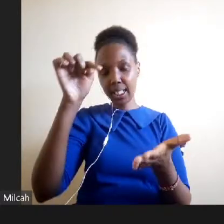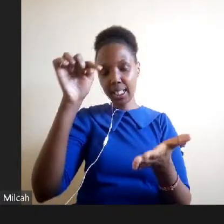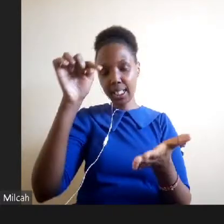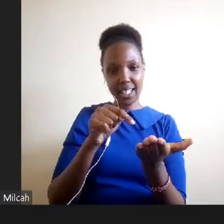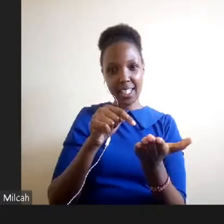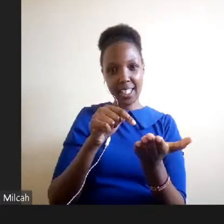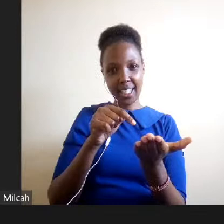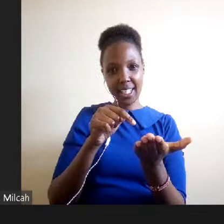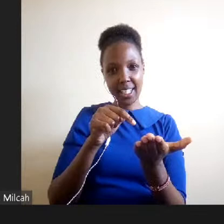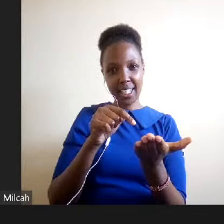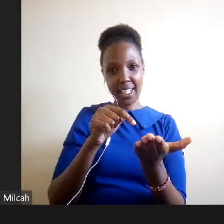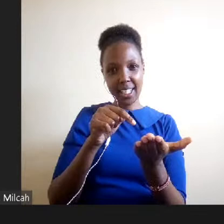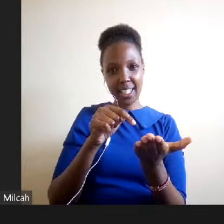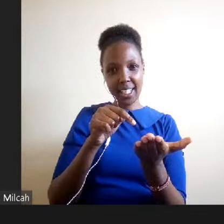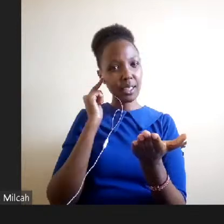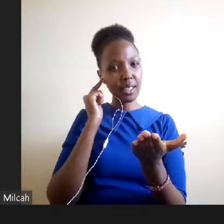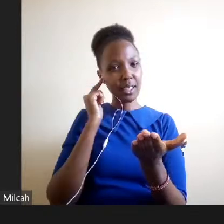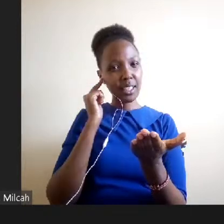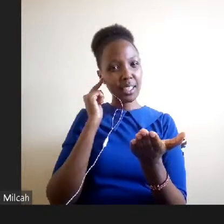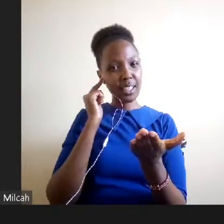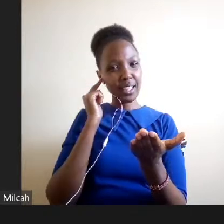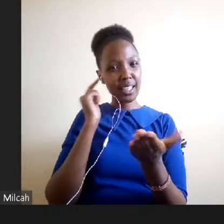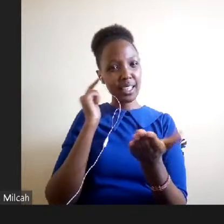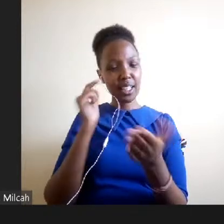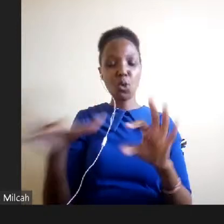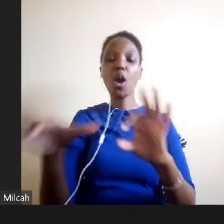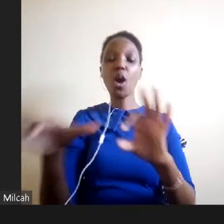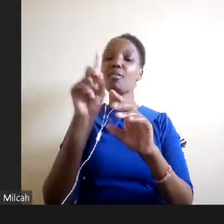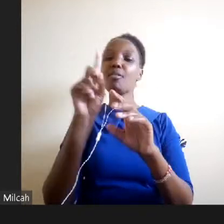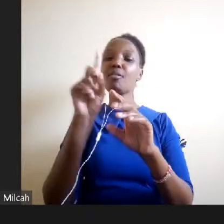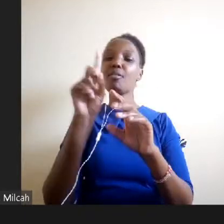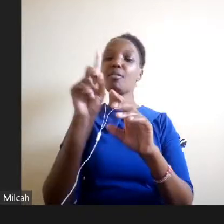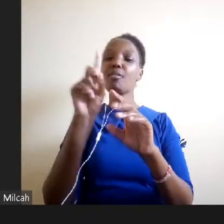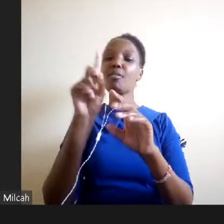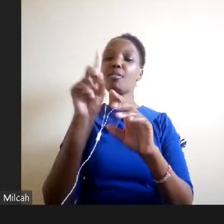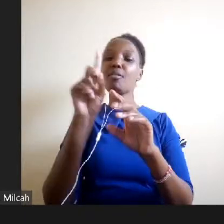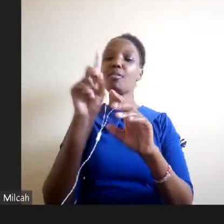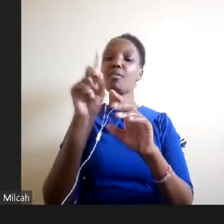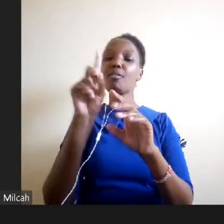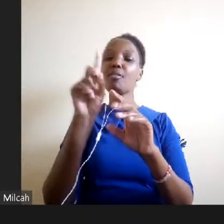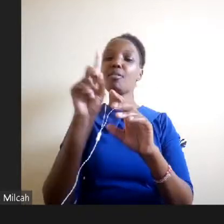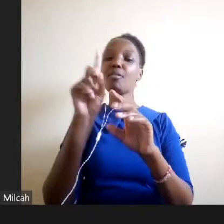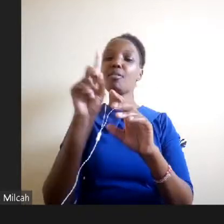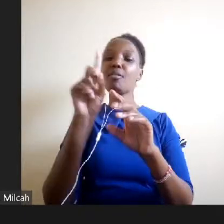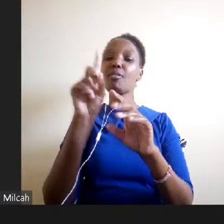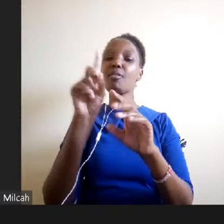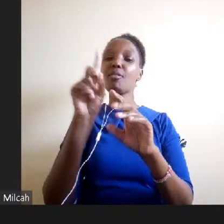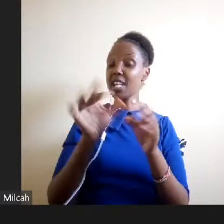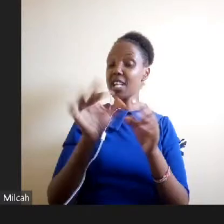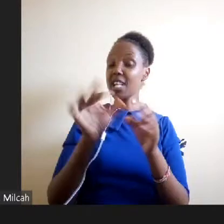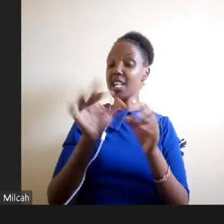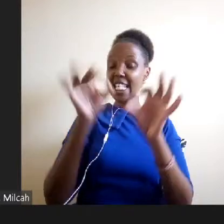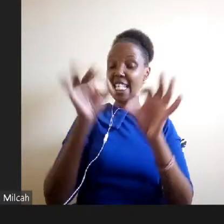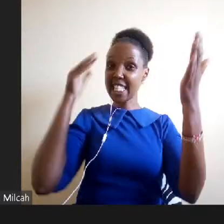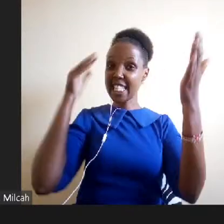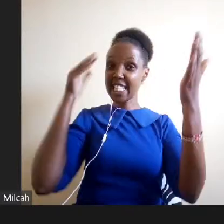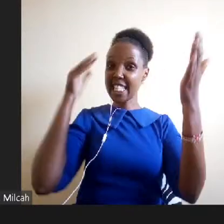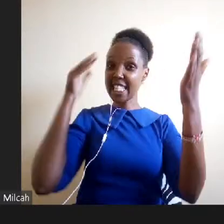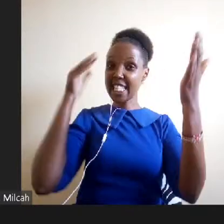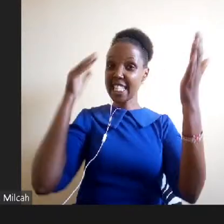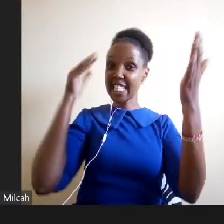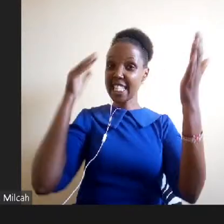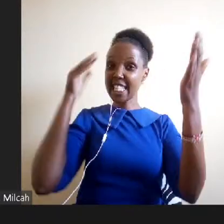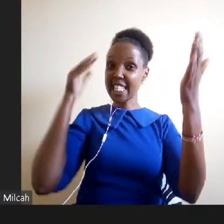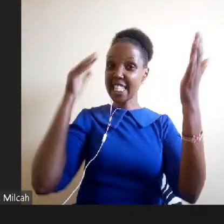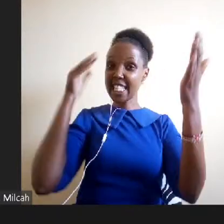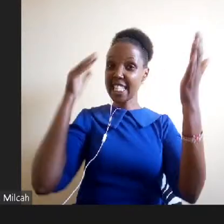you are the only one that can make updates to. Choose one of the settings and then click Only Parents to ensure that you are the only one that